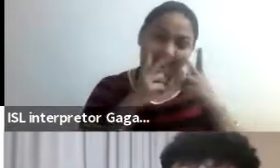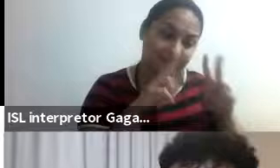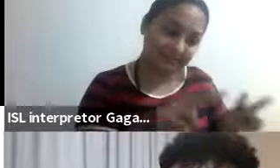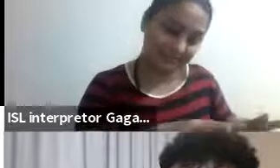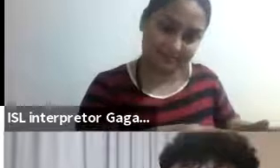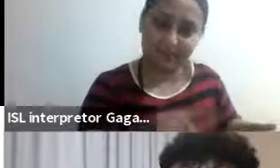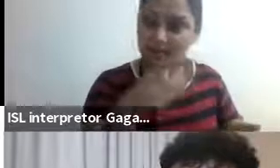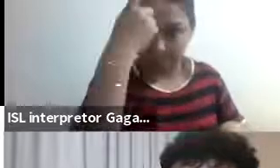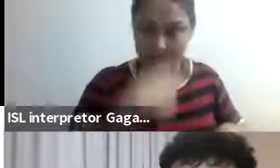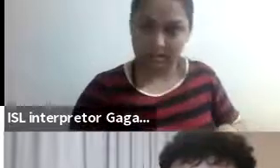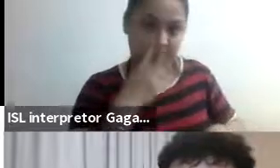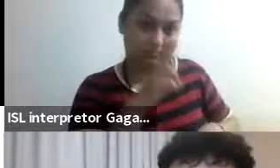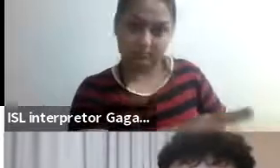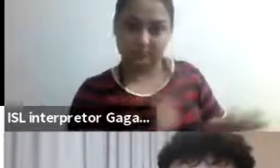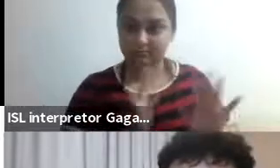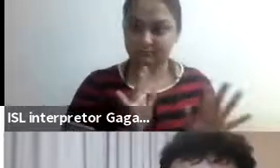this in person.